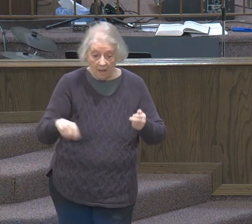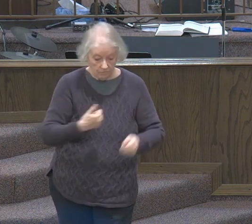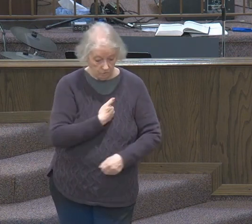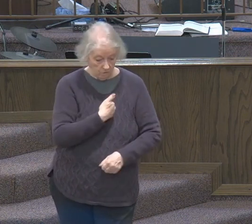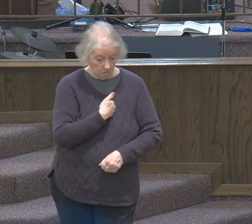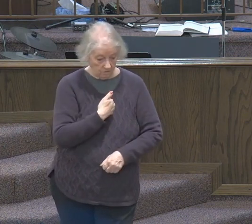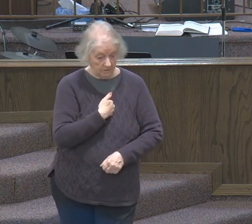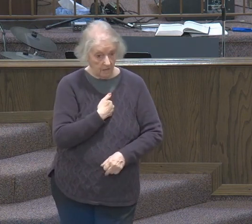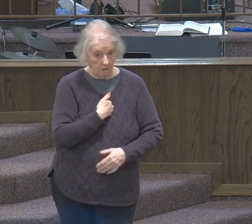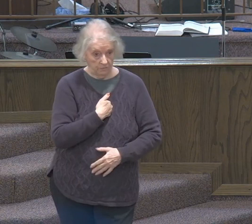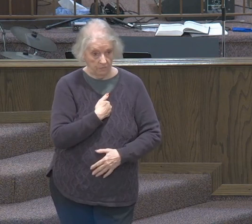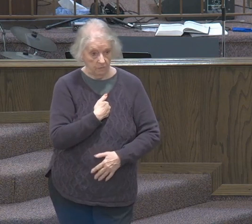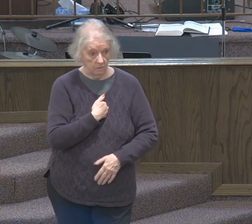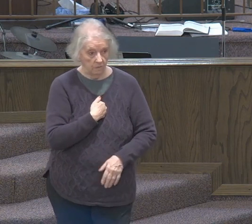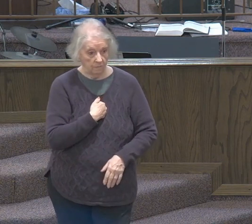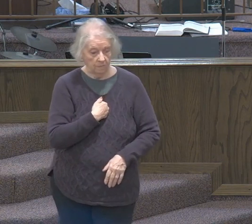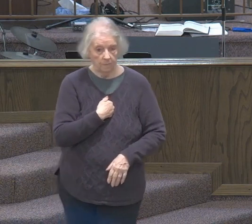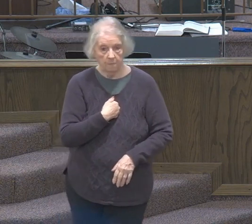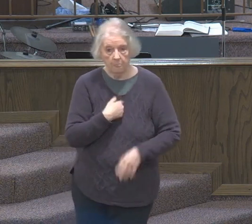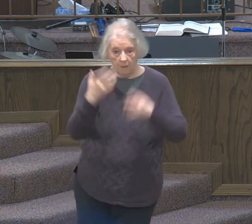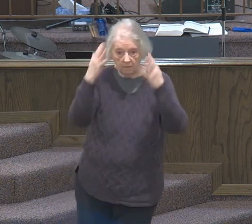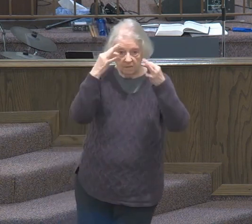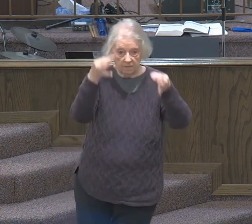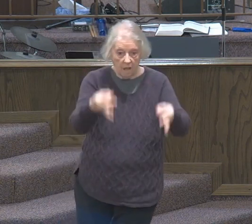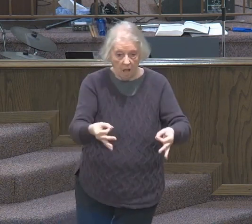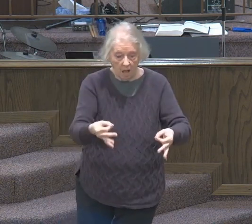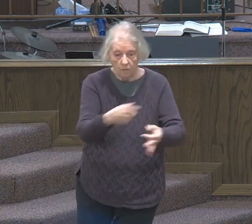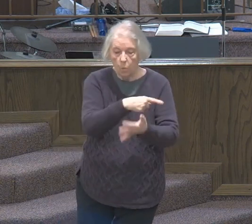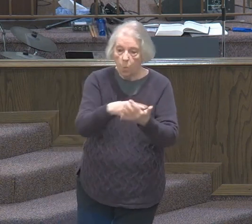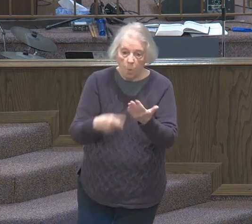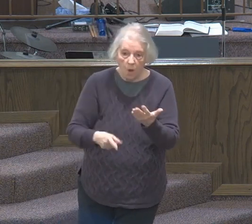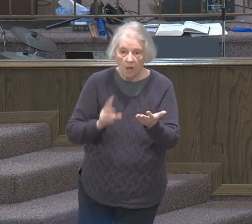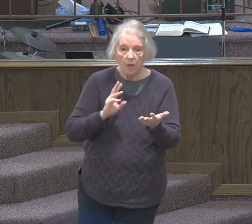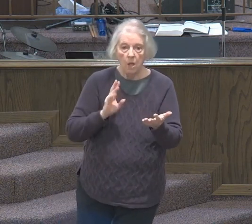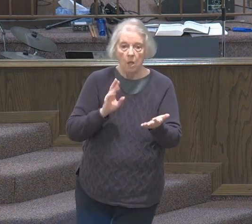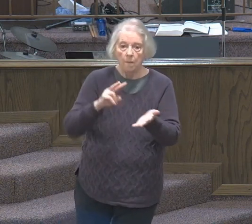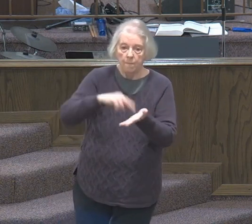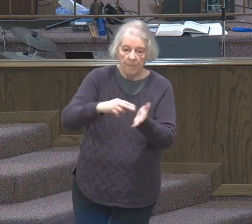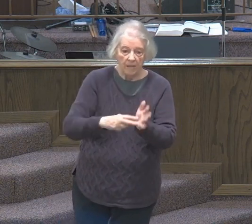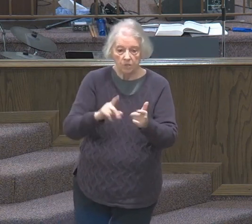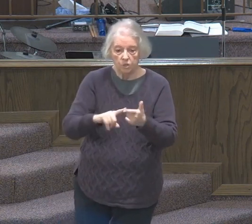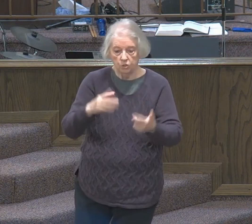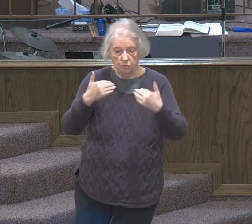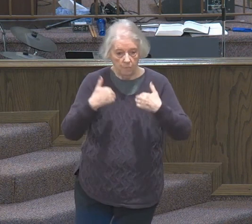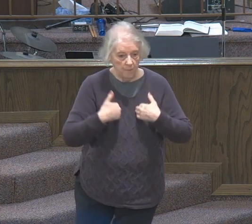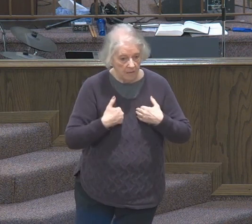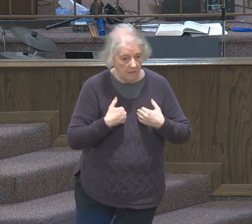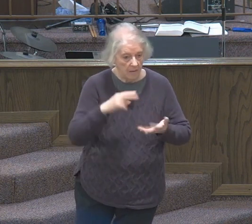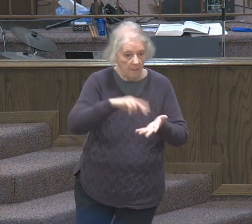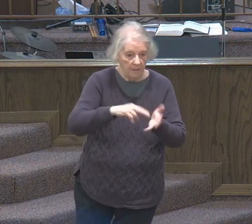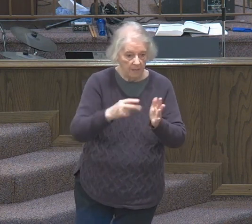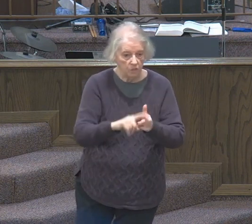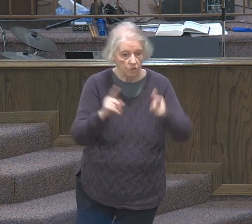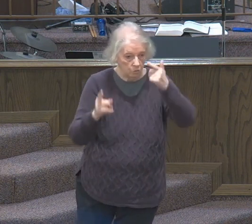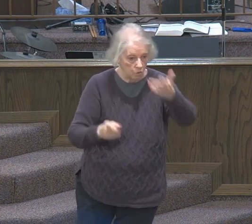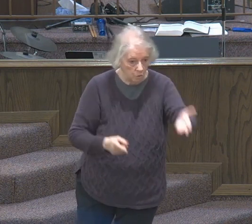is no guitar riff or piano solo or drum solo. I'm sorry, Howard. There is nothing that will produce